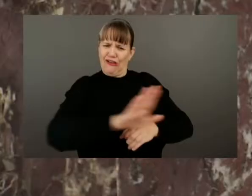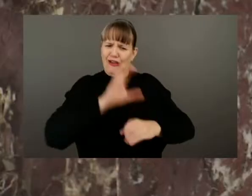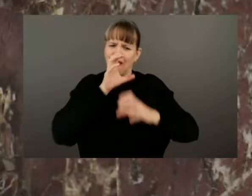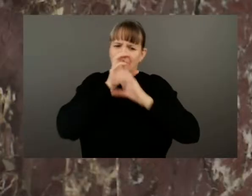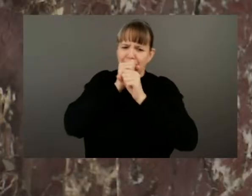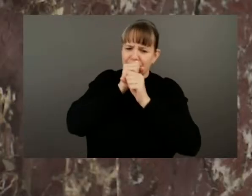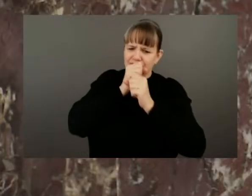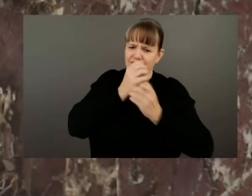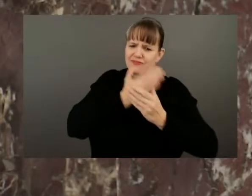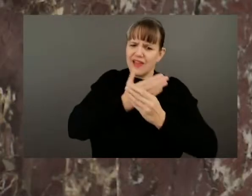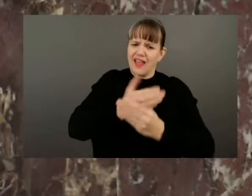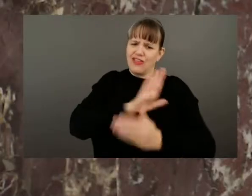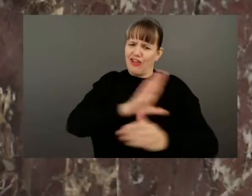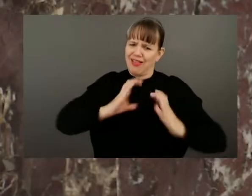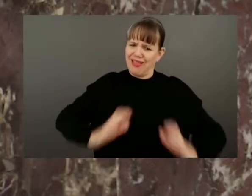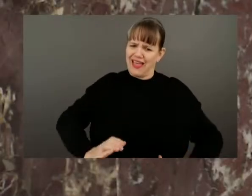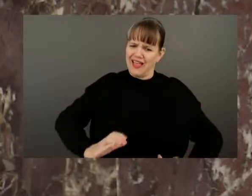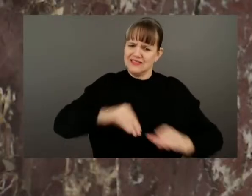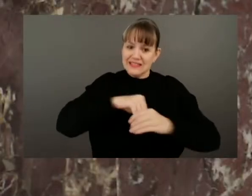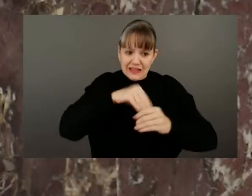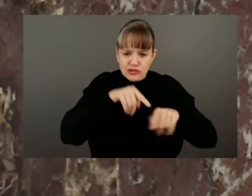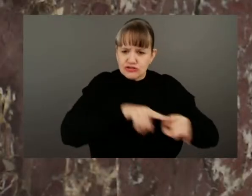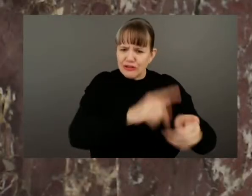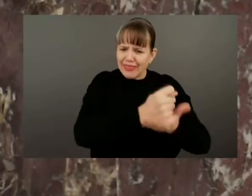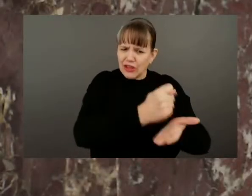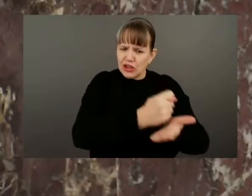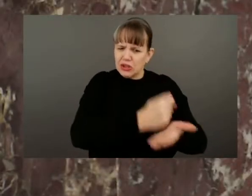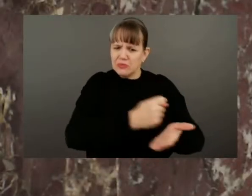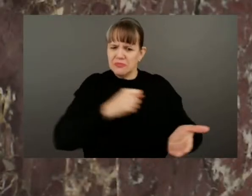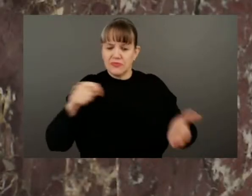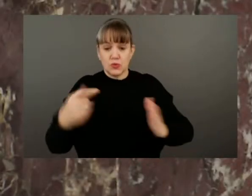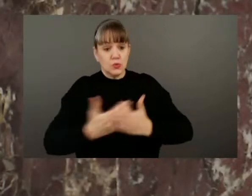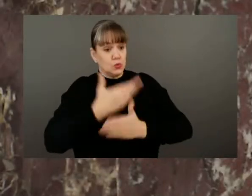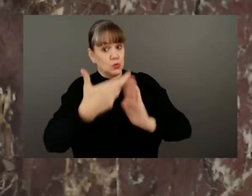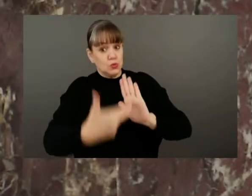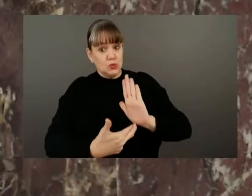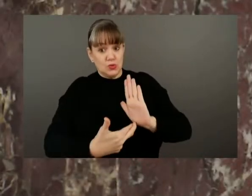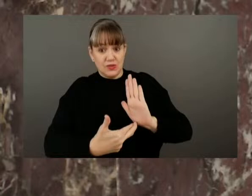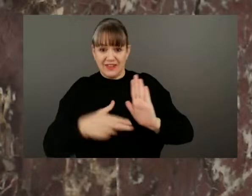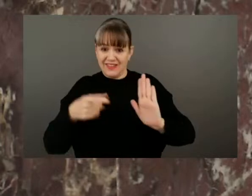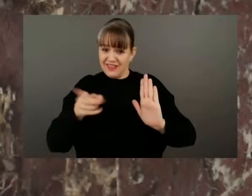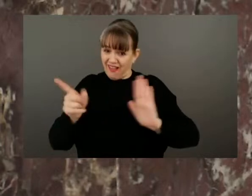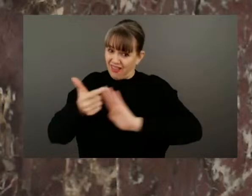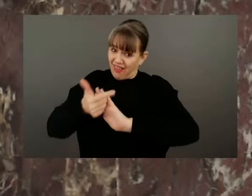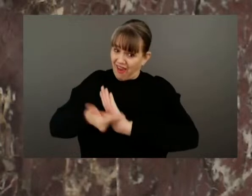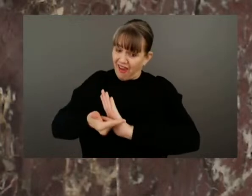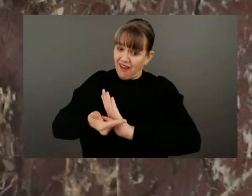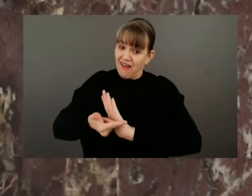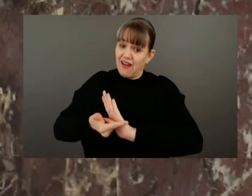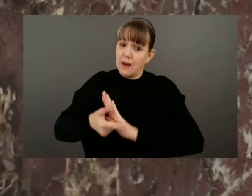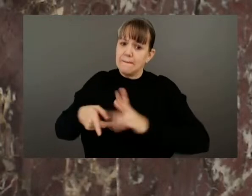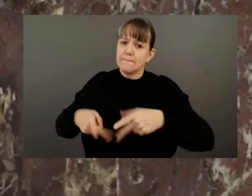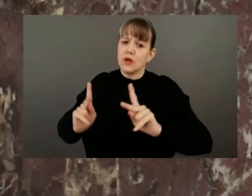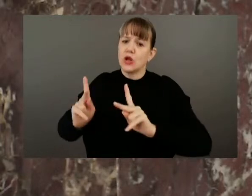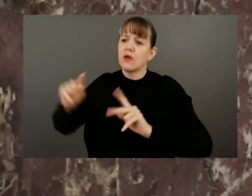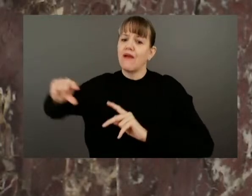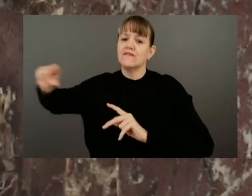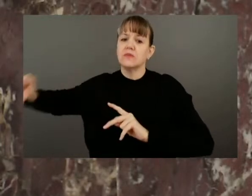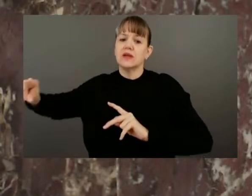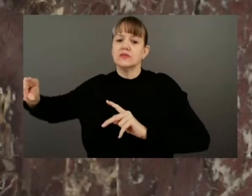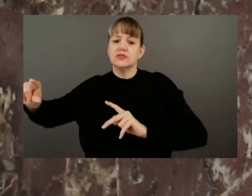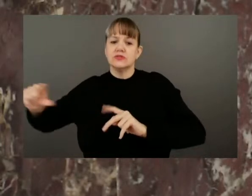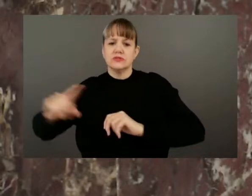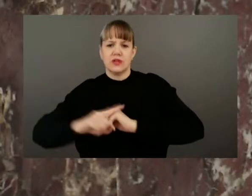April under this law will allow the government to punish any psychologist who doesn't comply